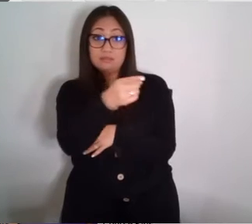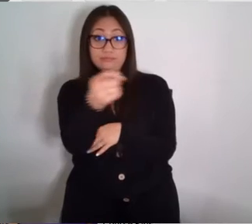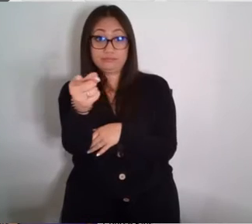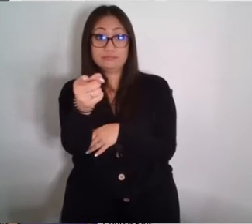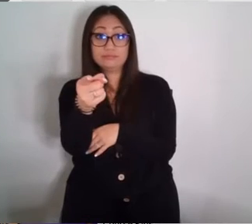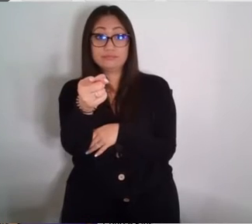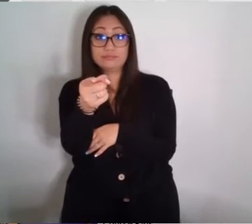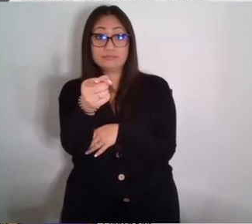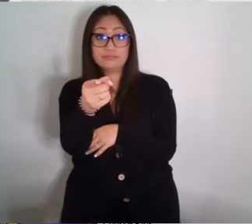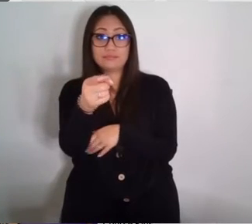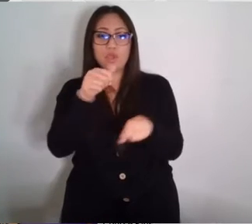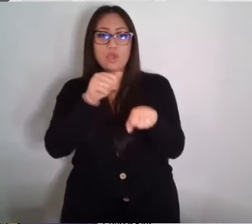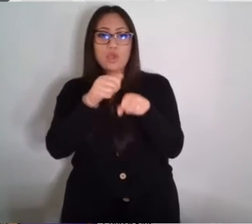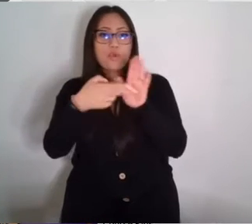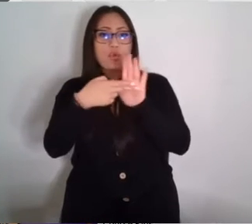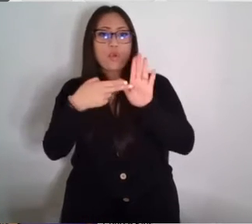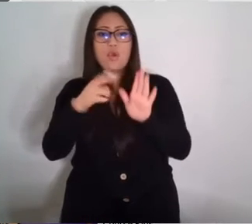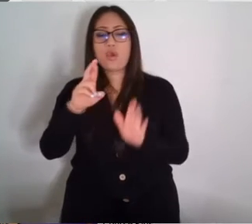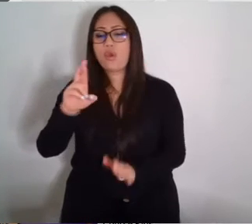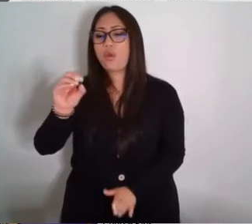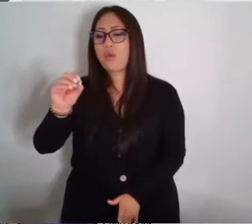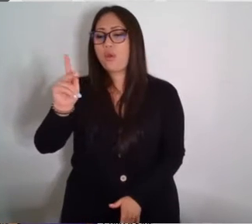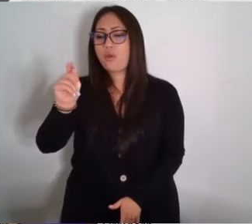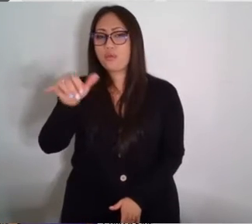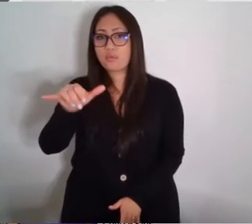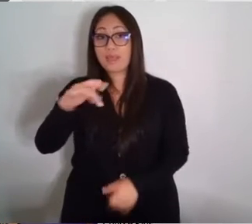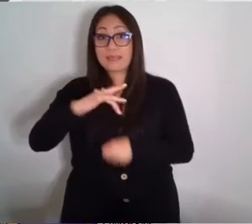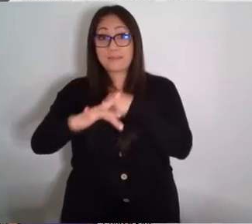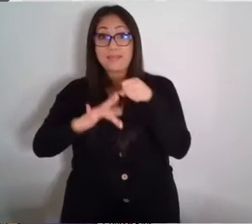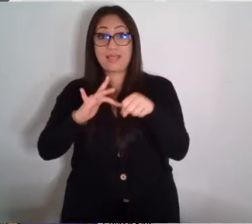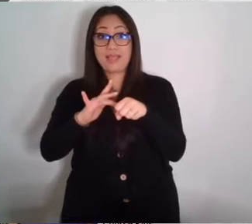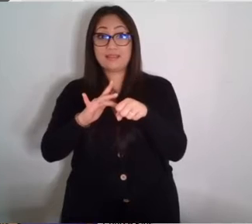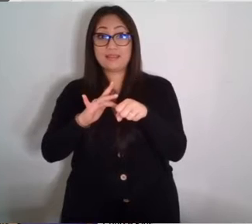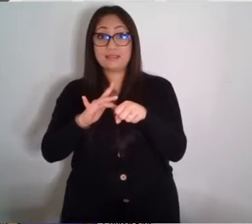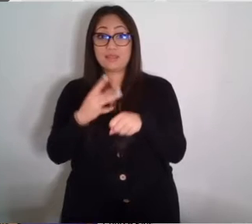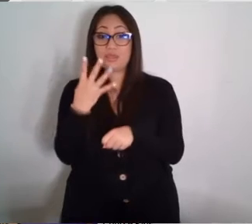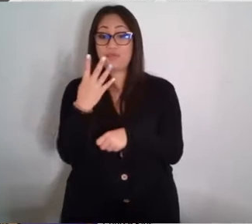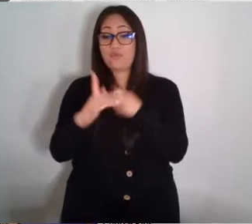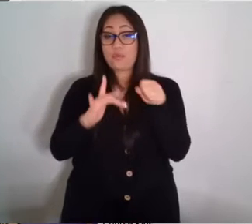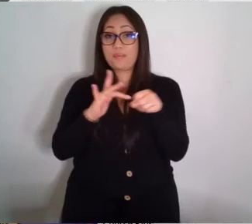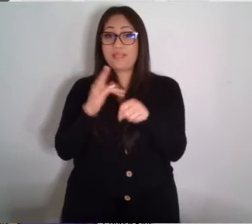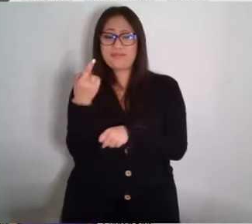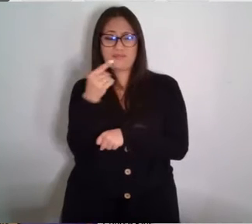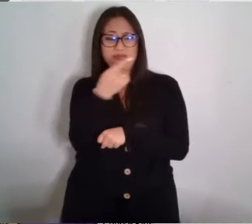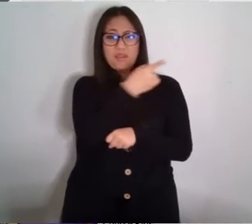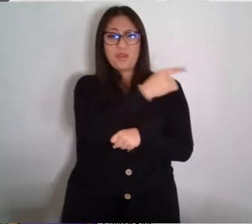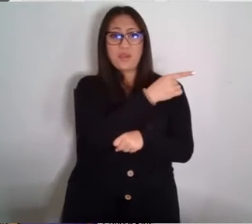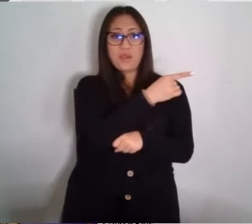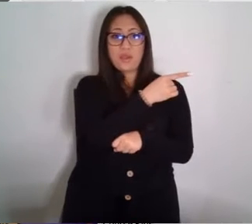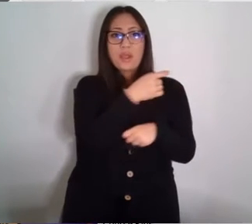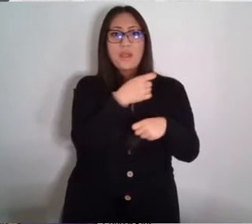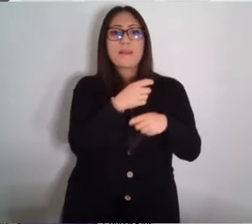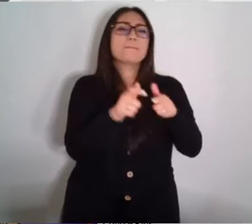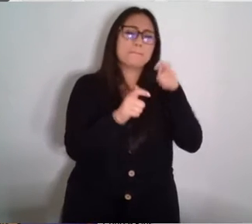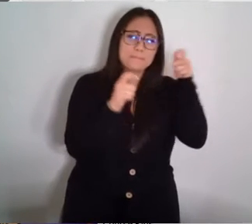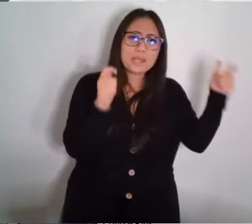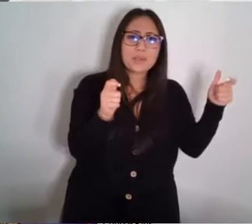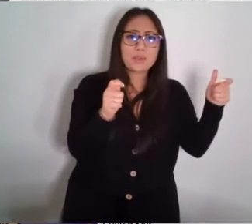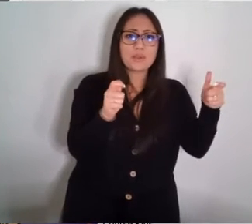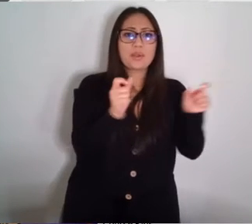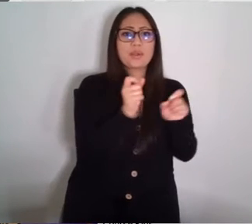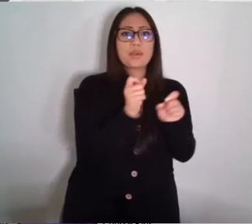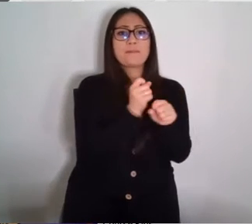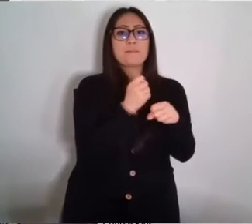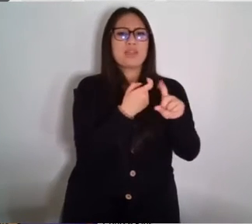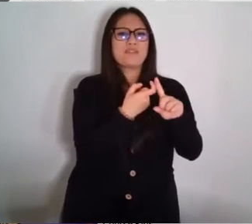called the rocky planets. And the 4 planets farther away from the Sun are much bigger. They are made mostly of gases. Those are the gas giants.